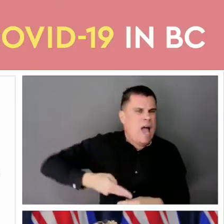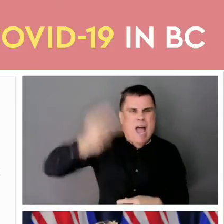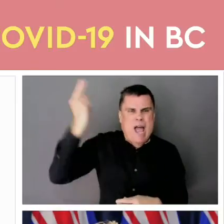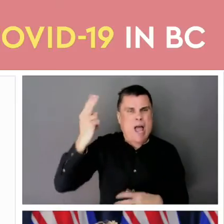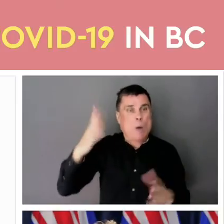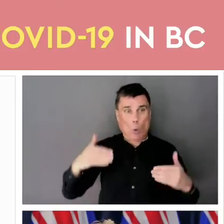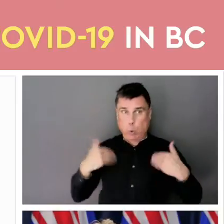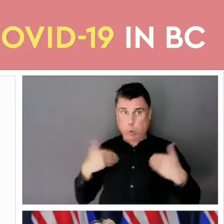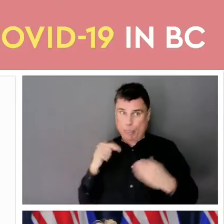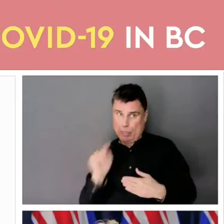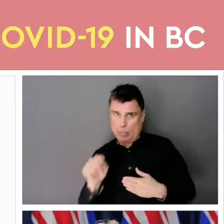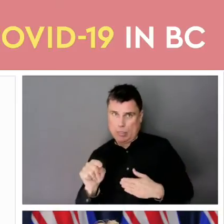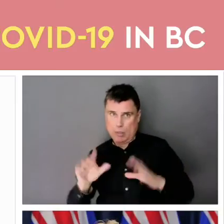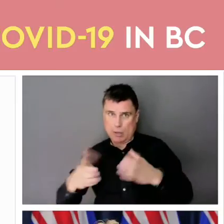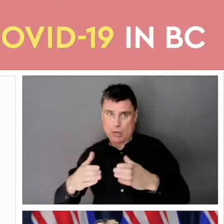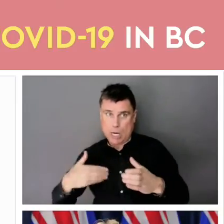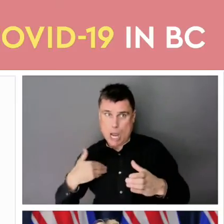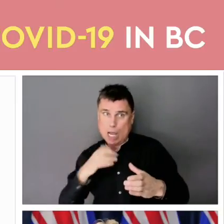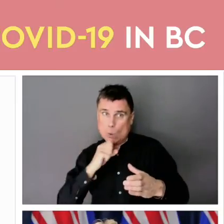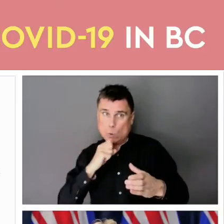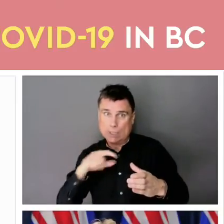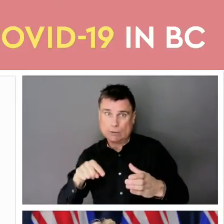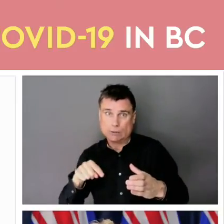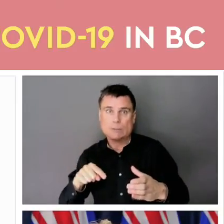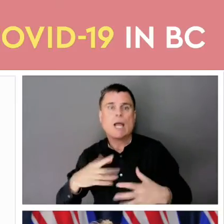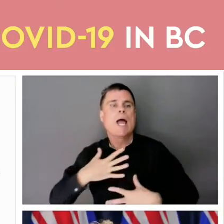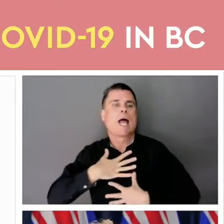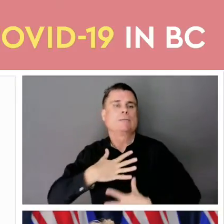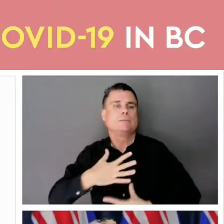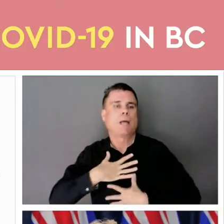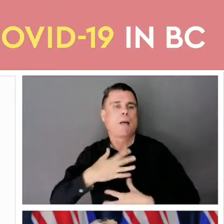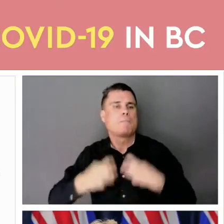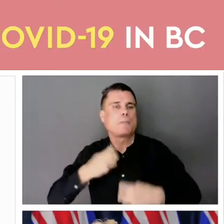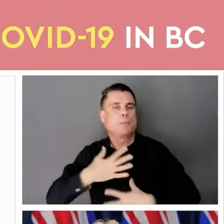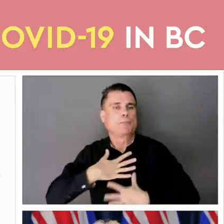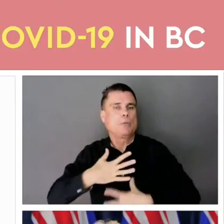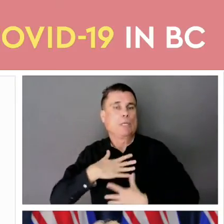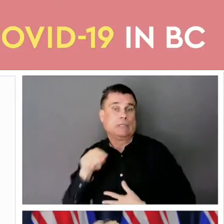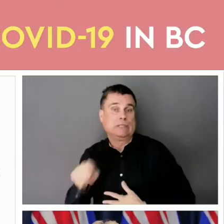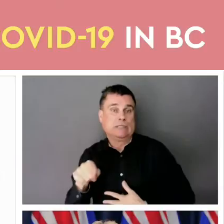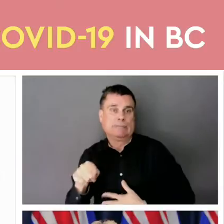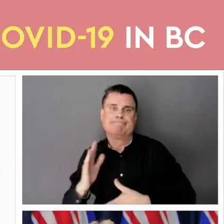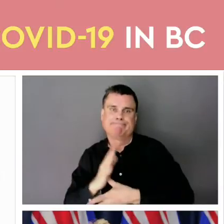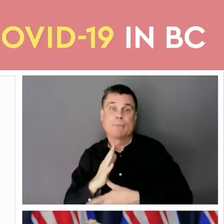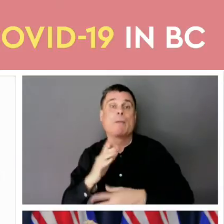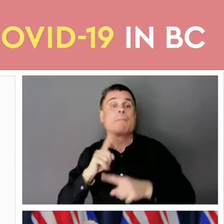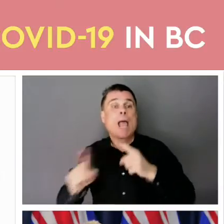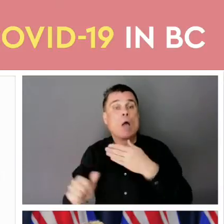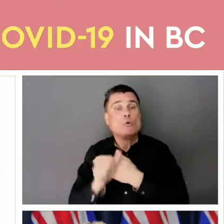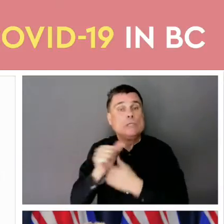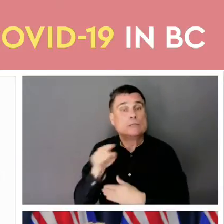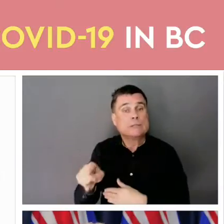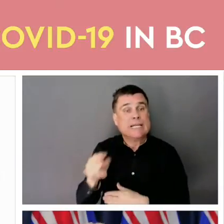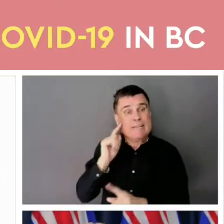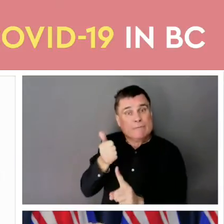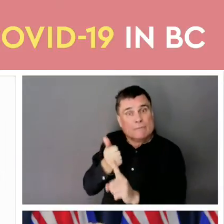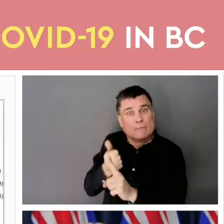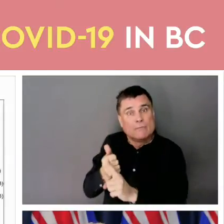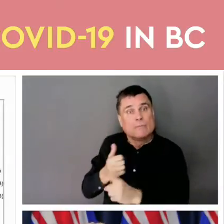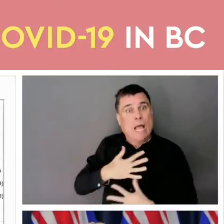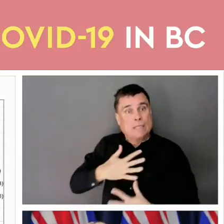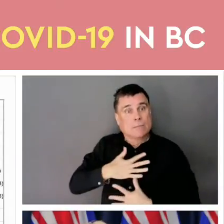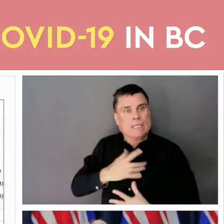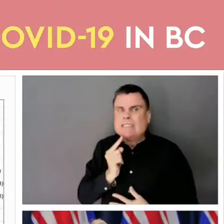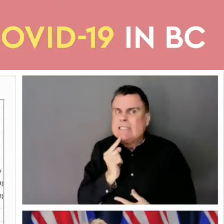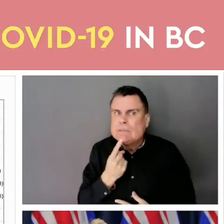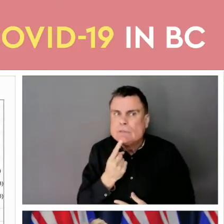is asthma, but we do know that it's actually severe, uncontrolled asthma that is the greatest risk, and that is one that goes up